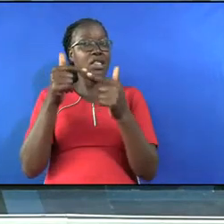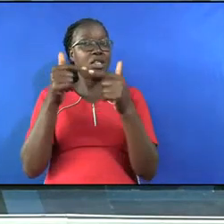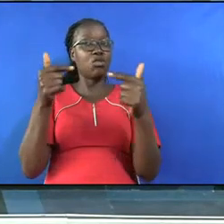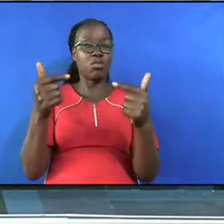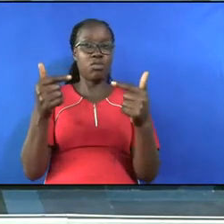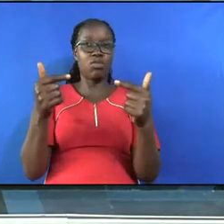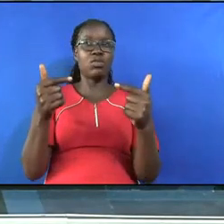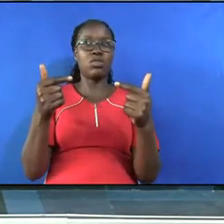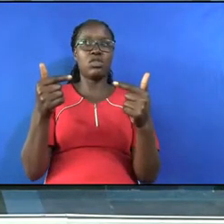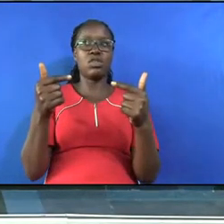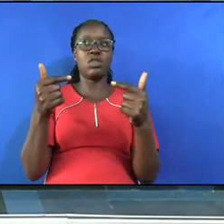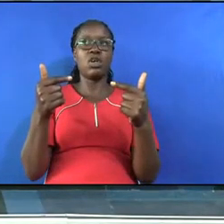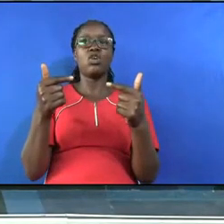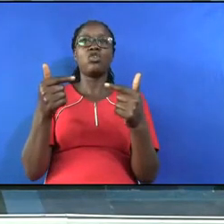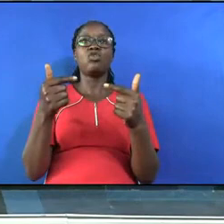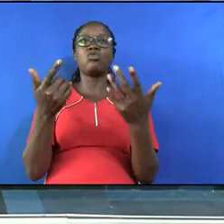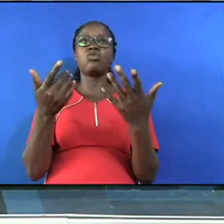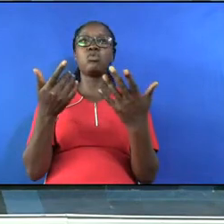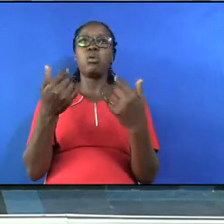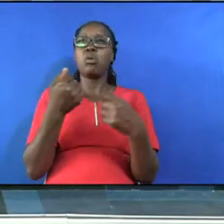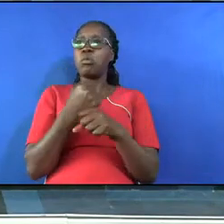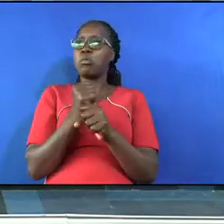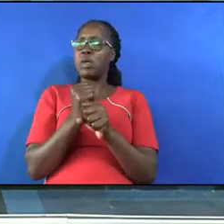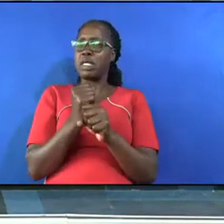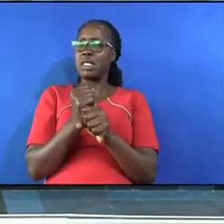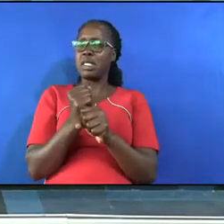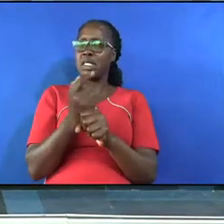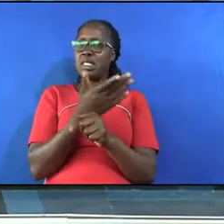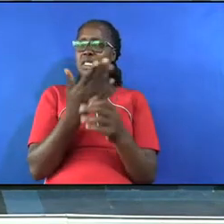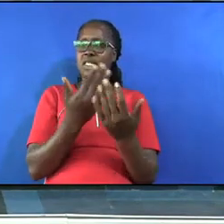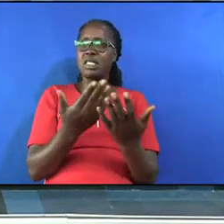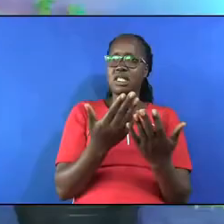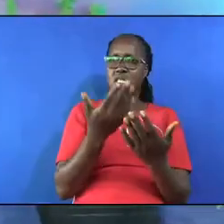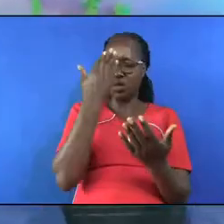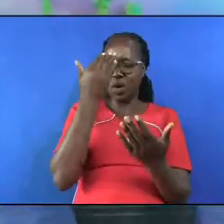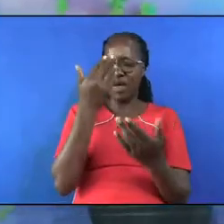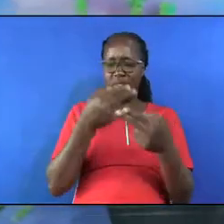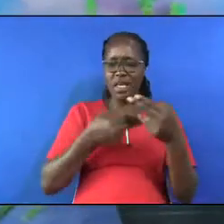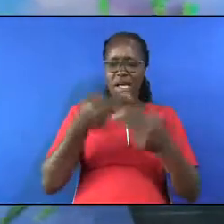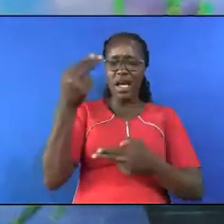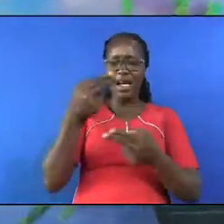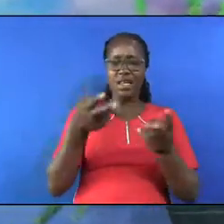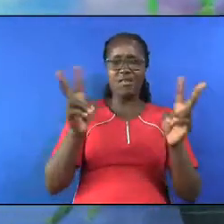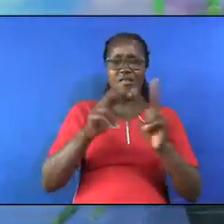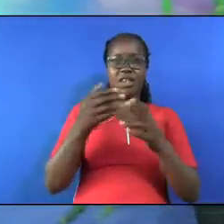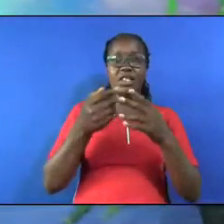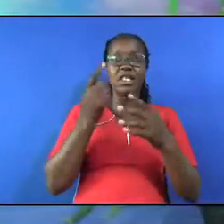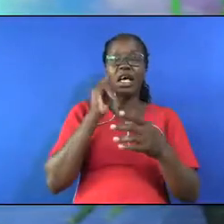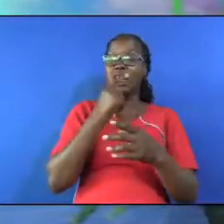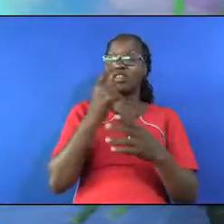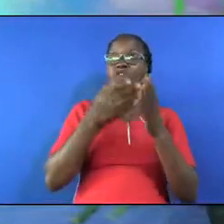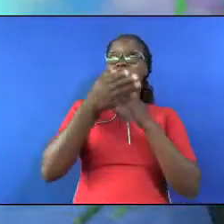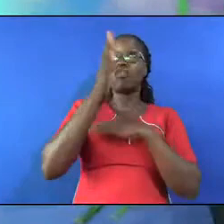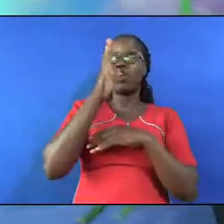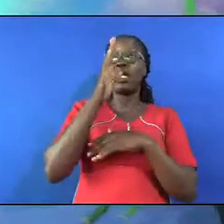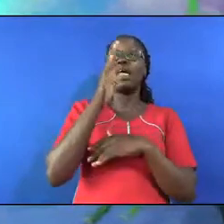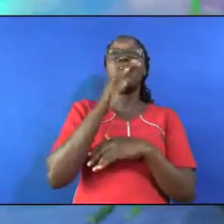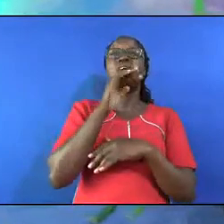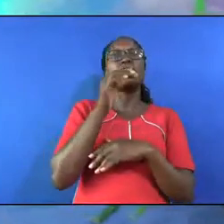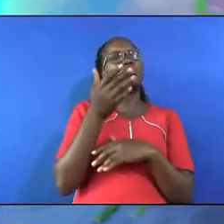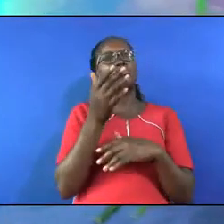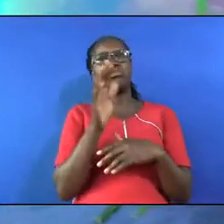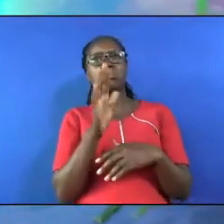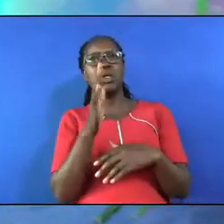opposed to offending one of these little ones, because they are highly esteemed in the eyes of God. And we do not seem